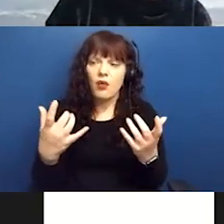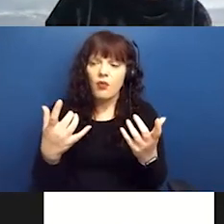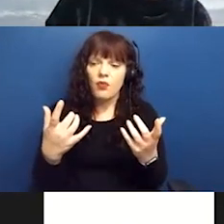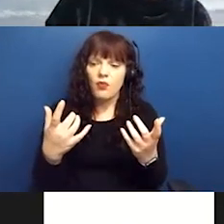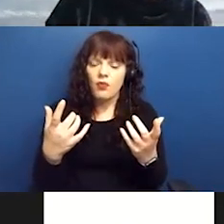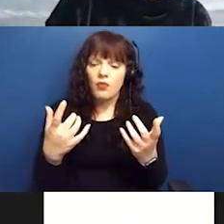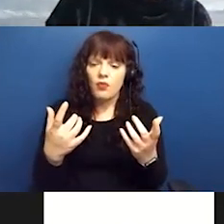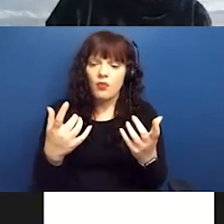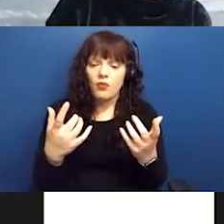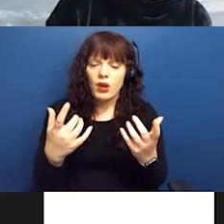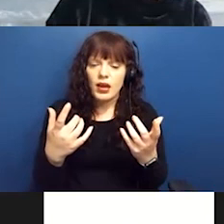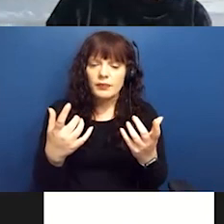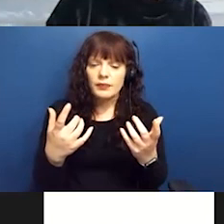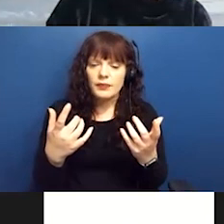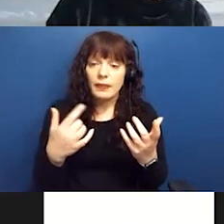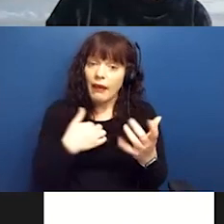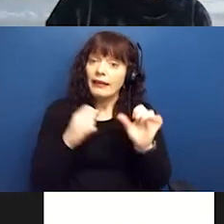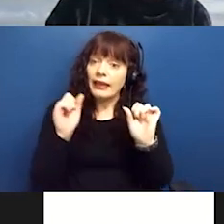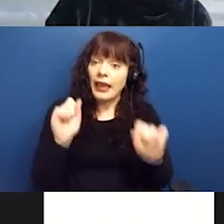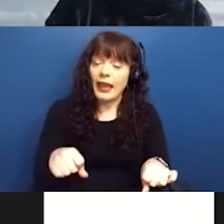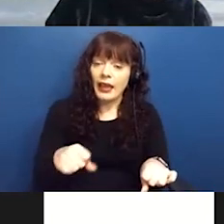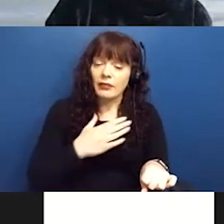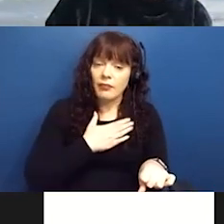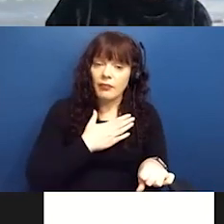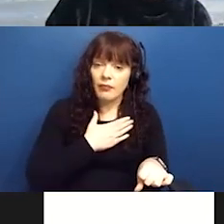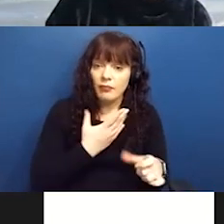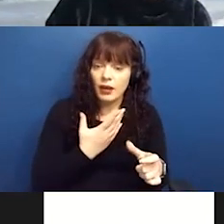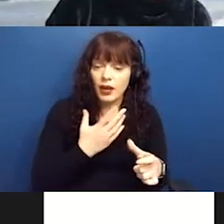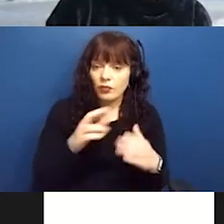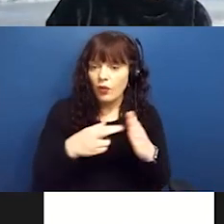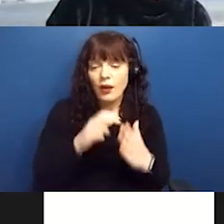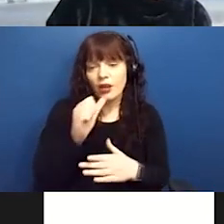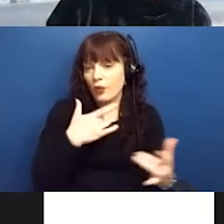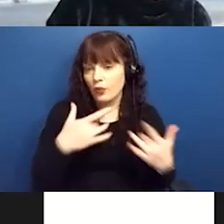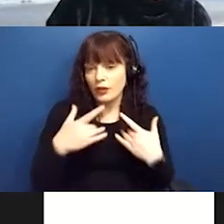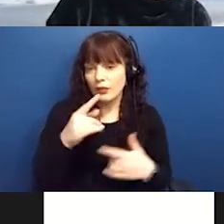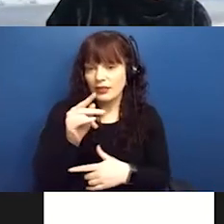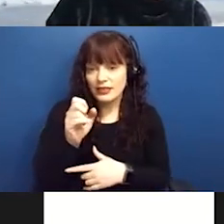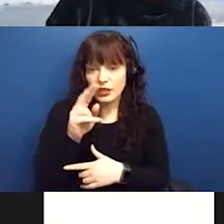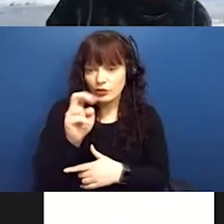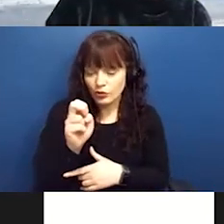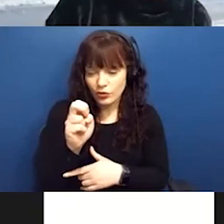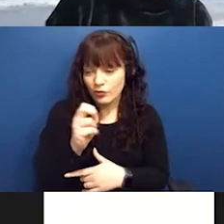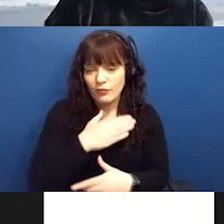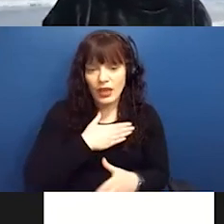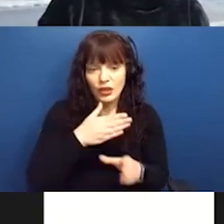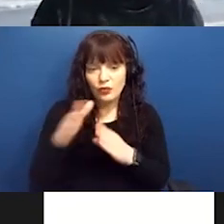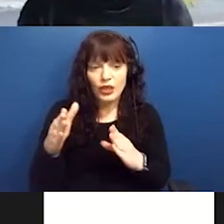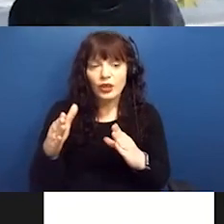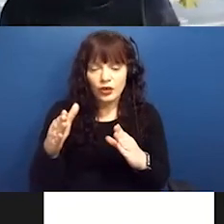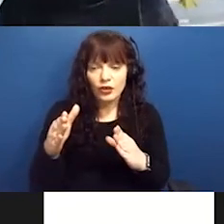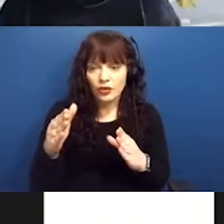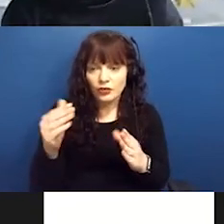can do this. I don't have to worry about tenure. I'm winding down a career. So I can push the